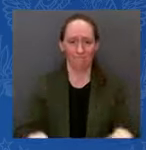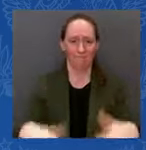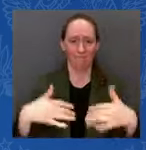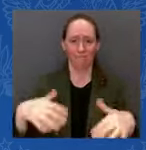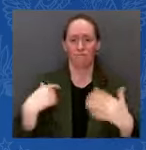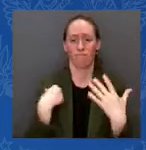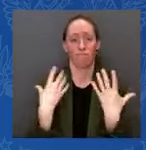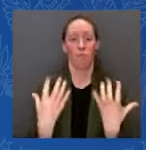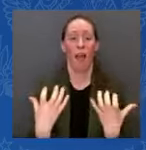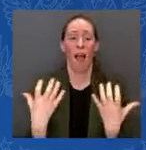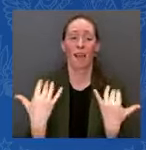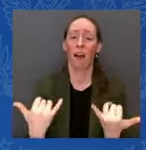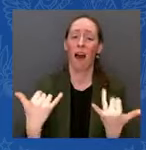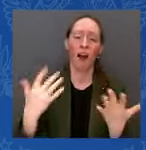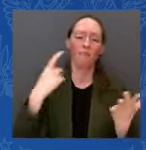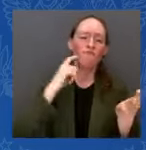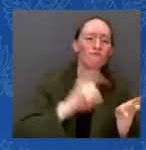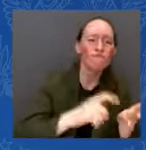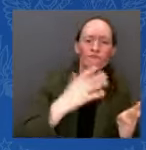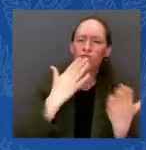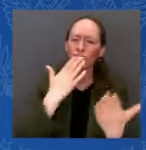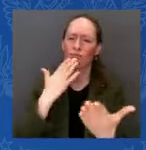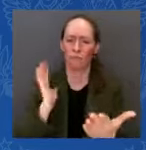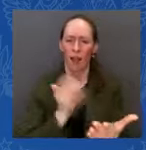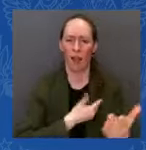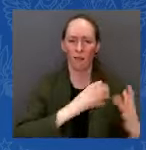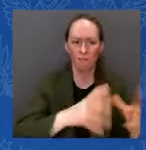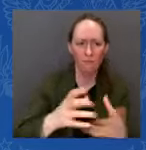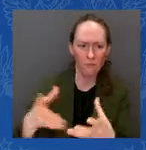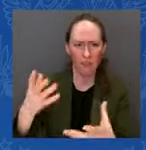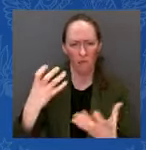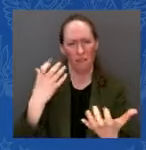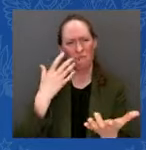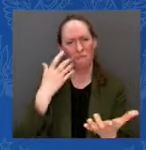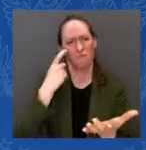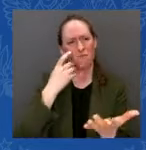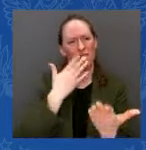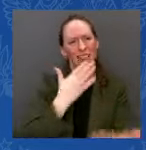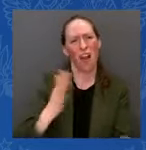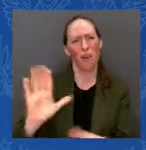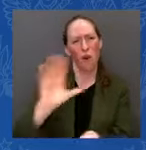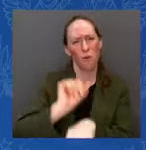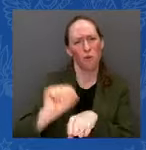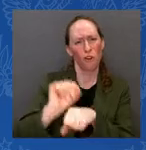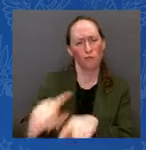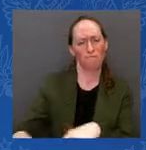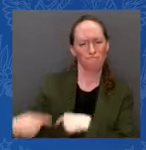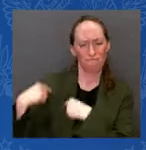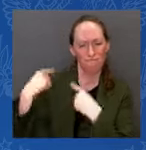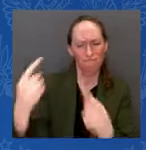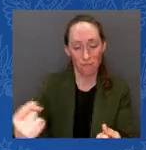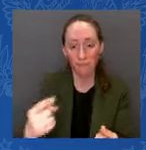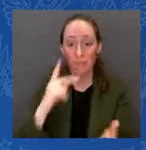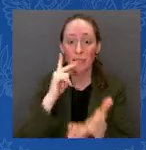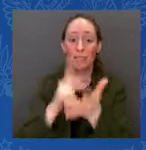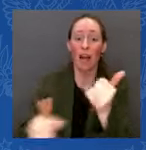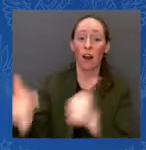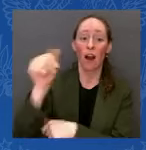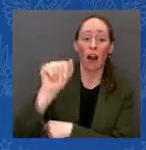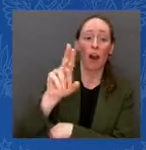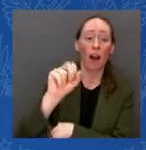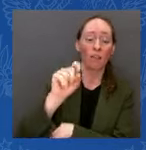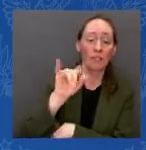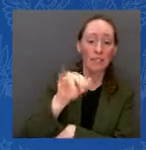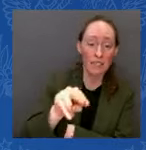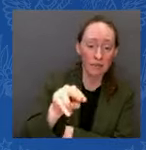front of us. Thank you all very much. Secretary Austin, Secretary of the Navy Del Toro, thanks for letting